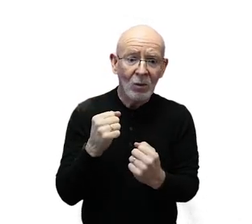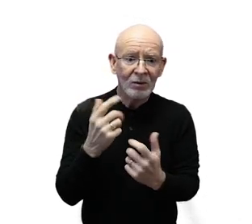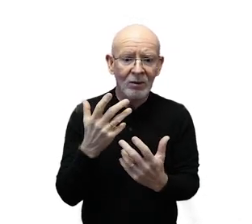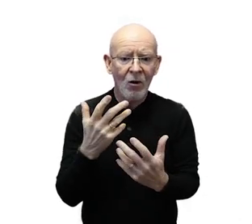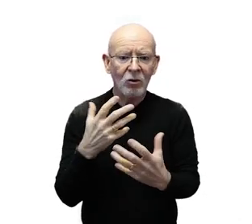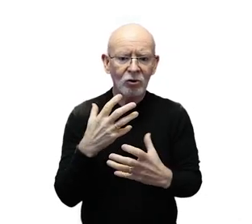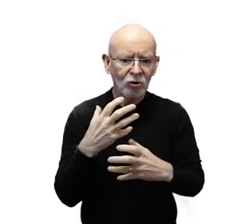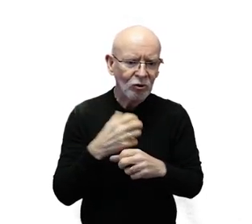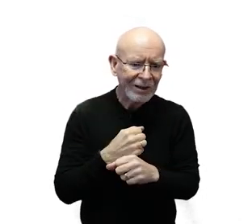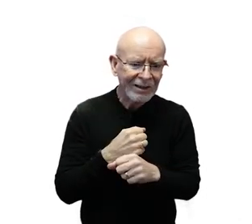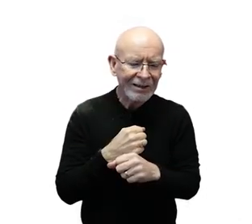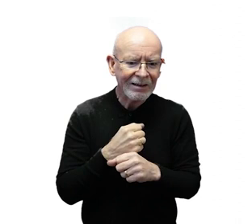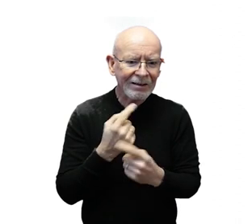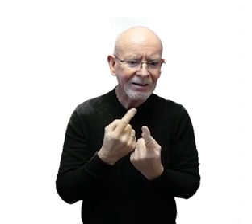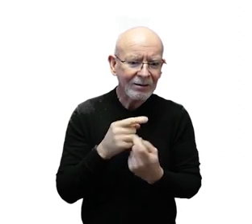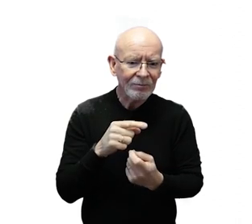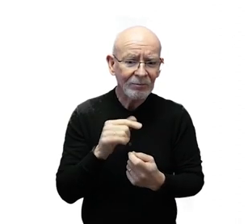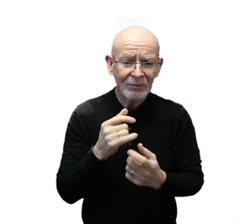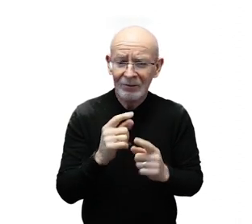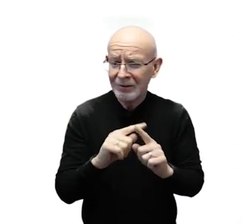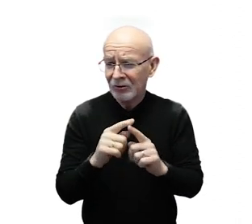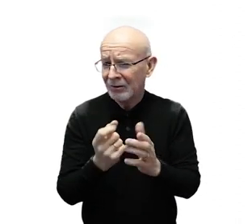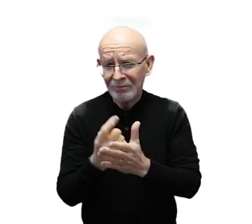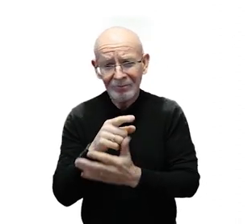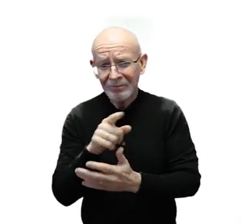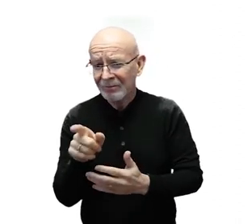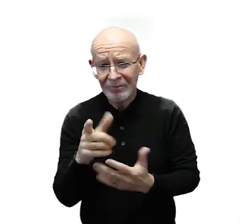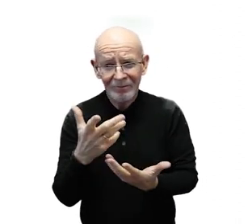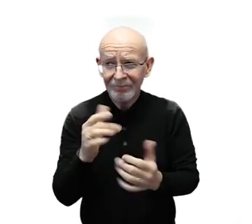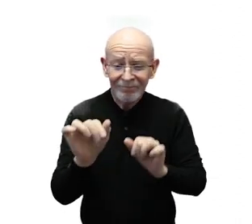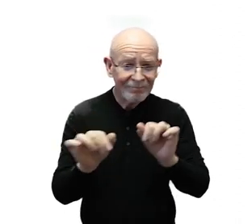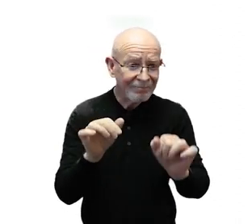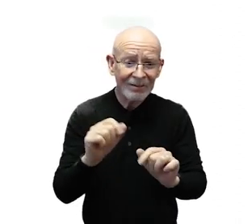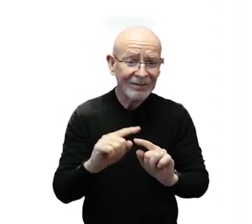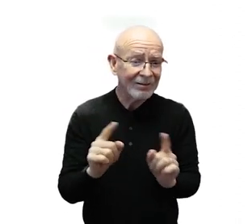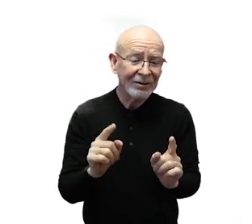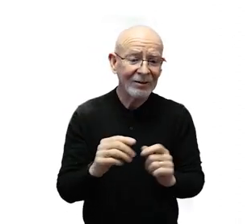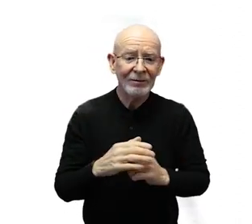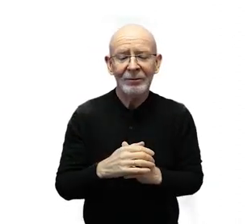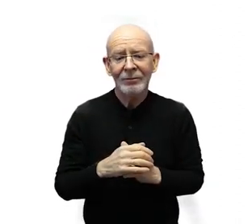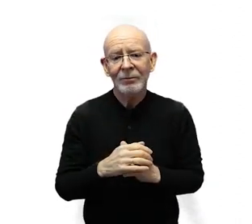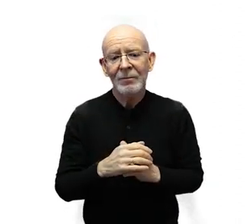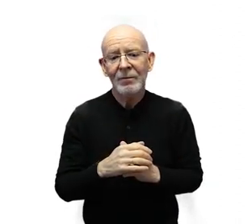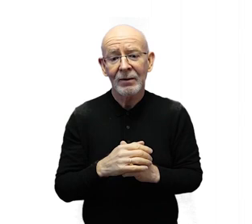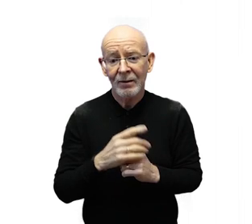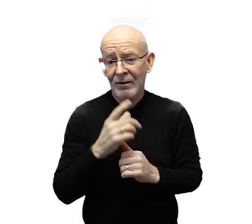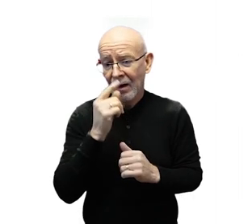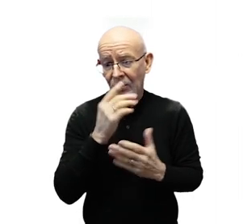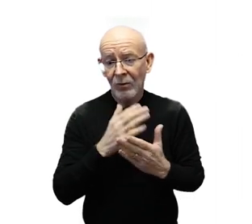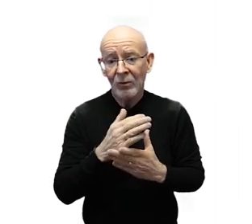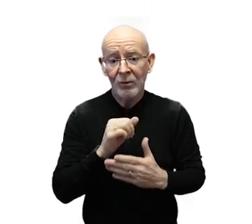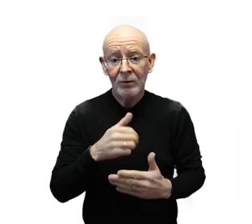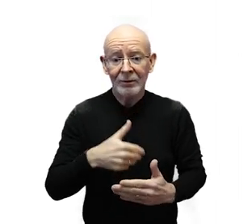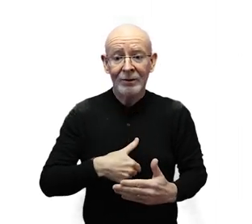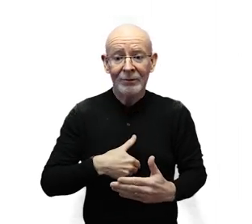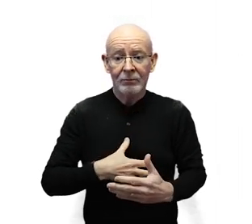blocked nose. These triggers are different for everyone and vary over time. It could also be due to holding your tummy in